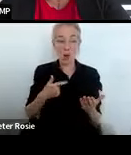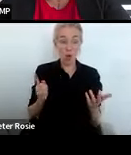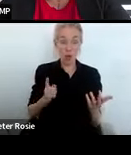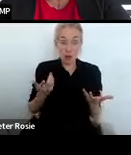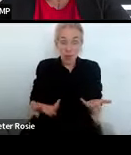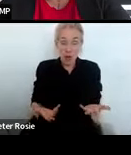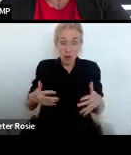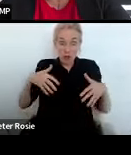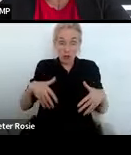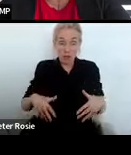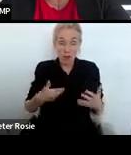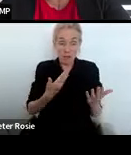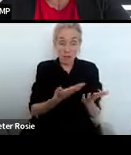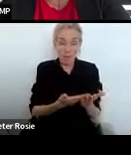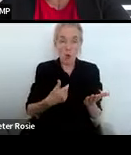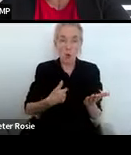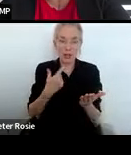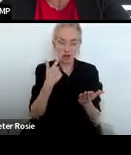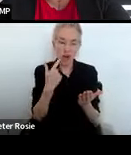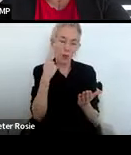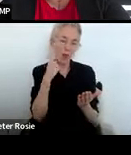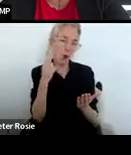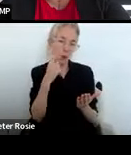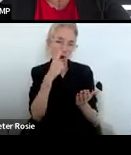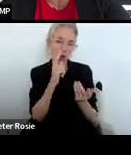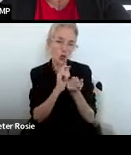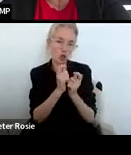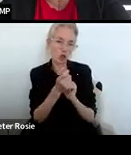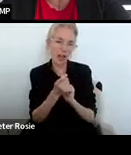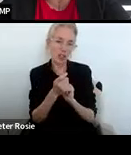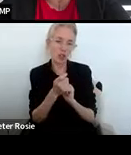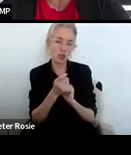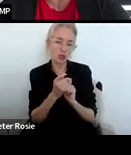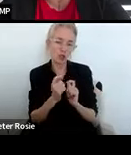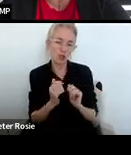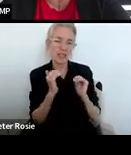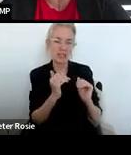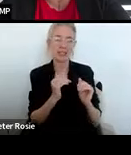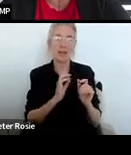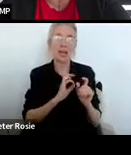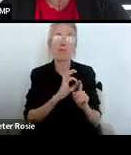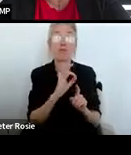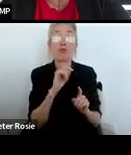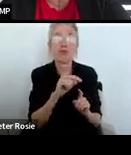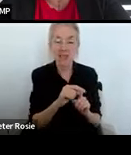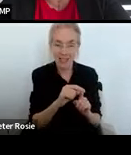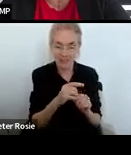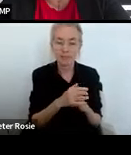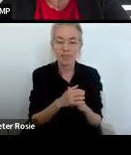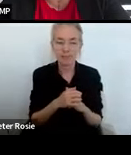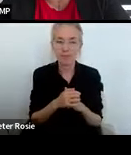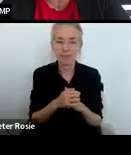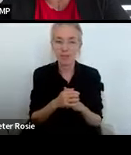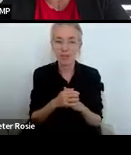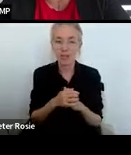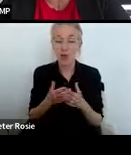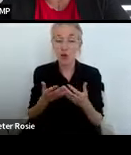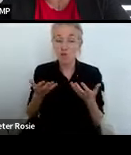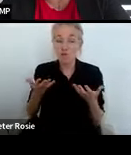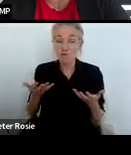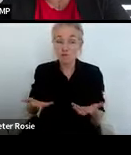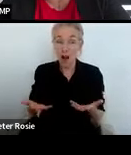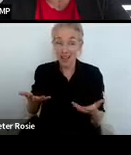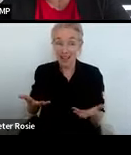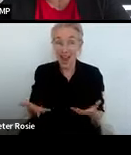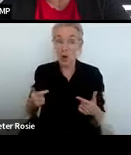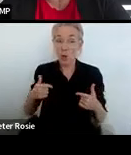obviously scope for a larger piece of work, but the committee as it is advisory